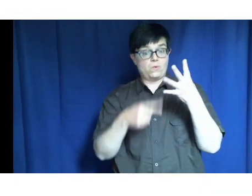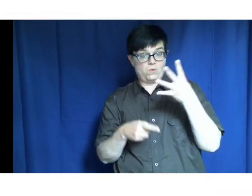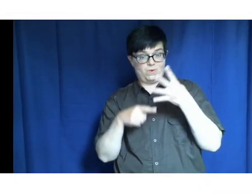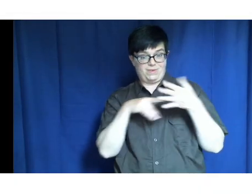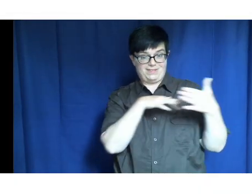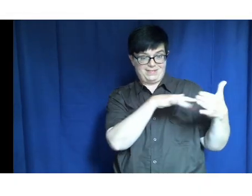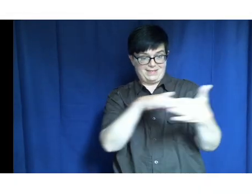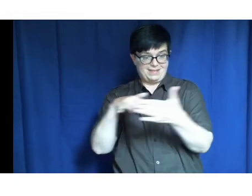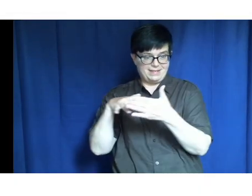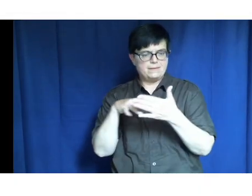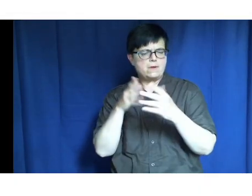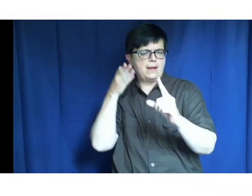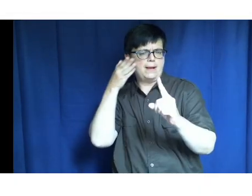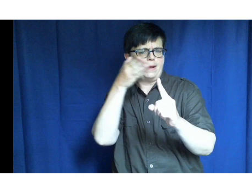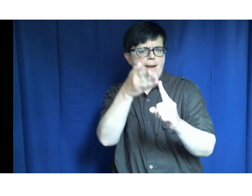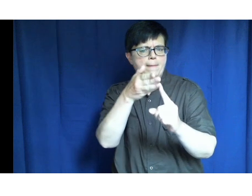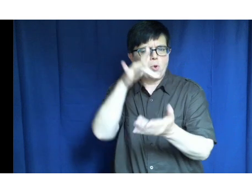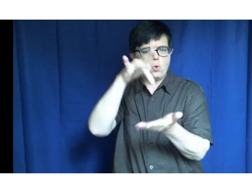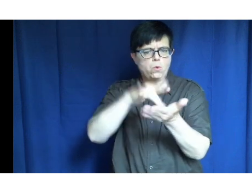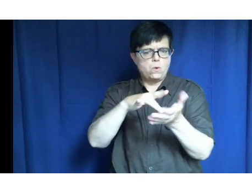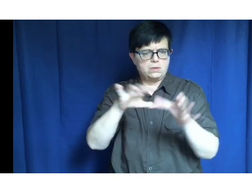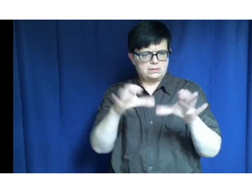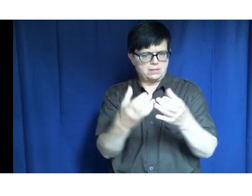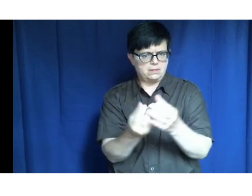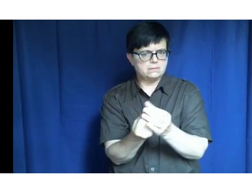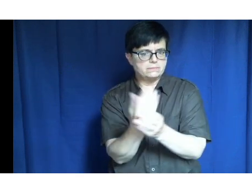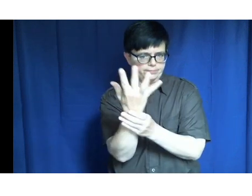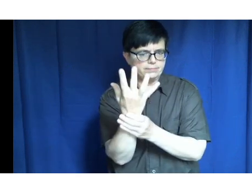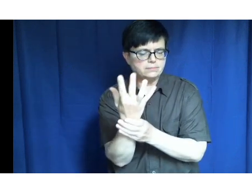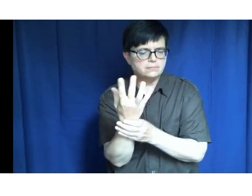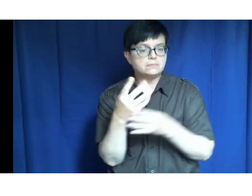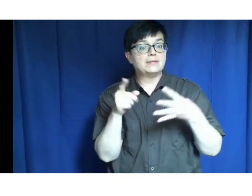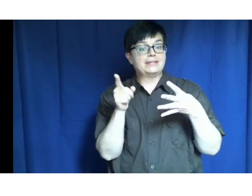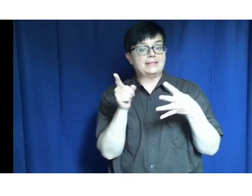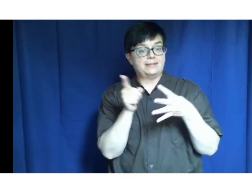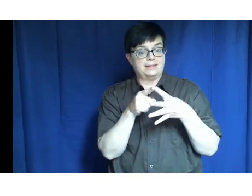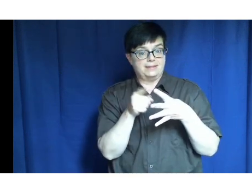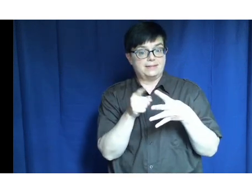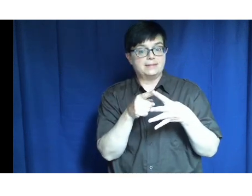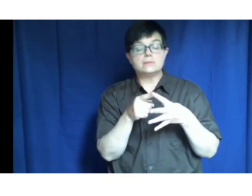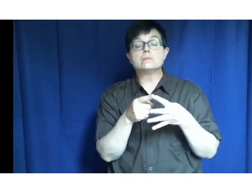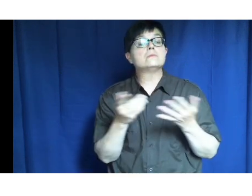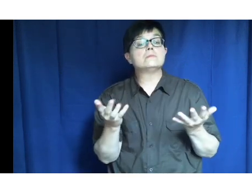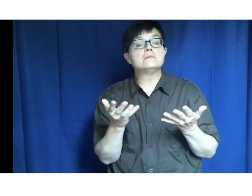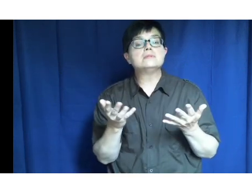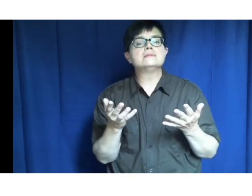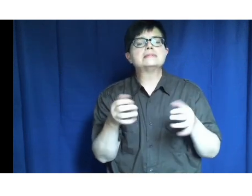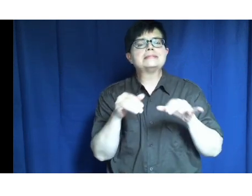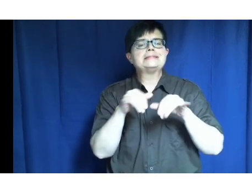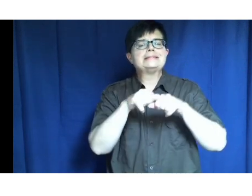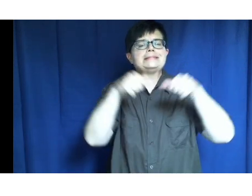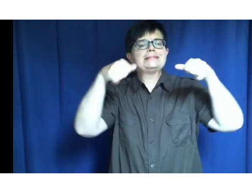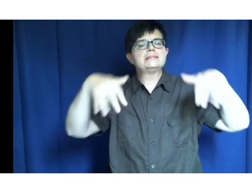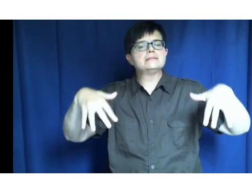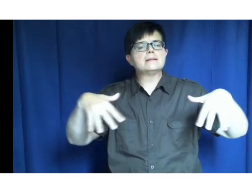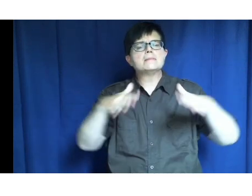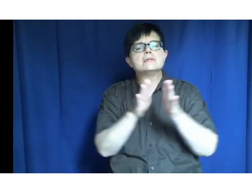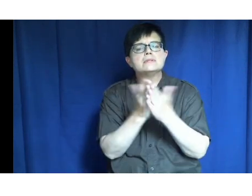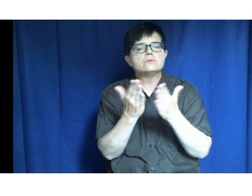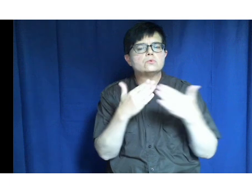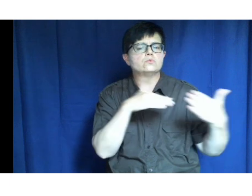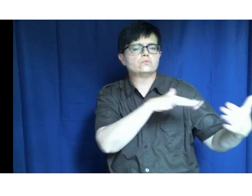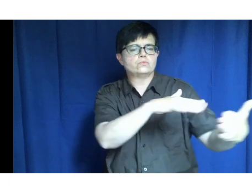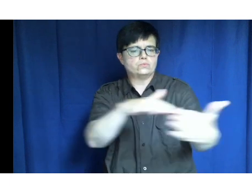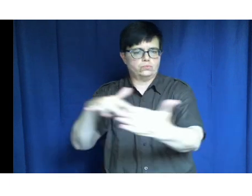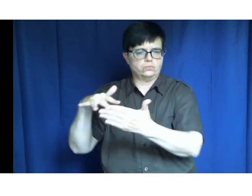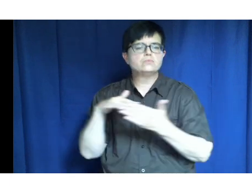need to conduct in order to develop a core set. The first study is a systematic literature